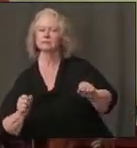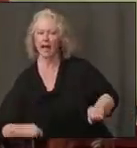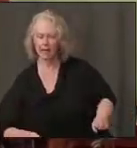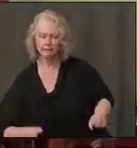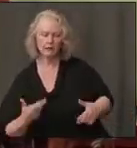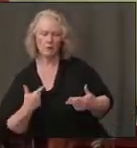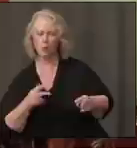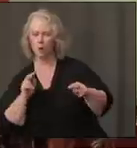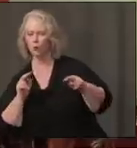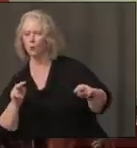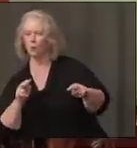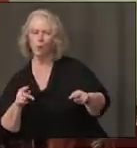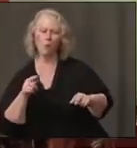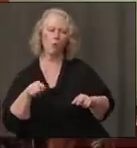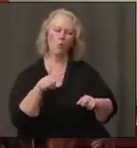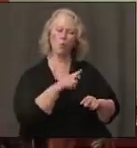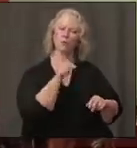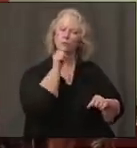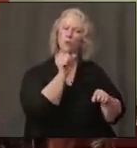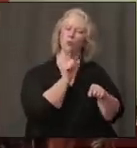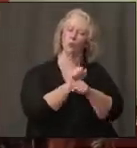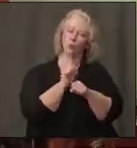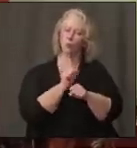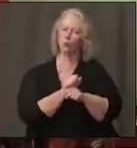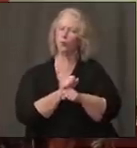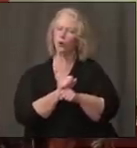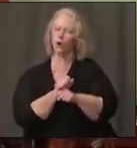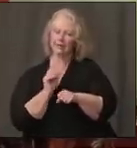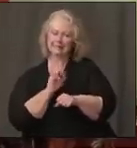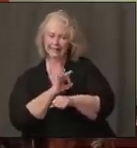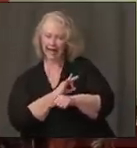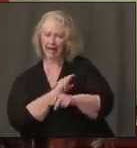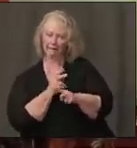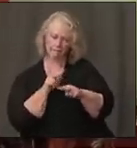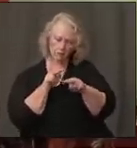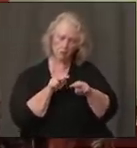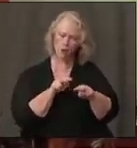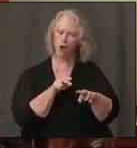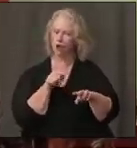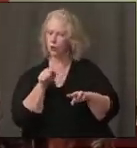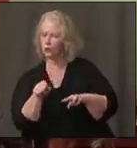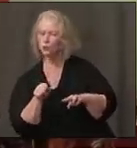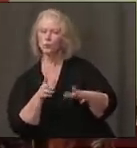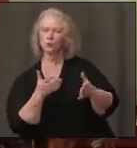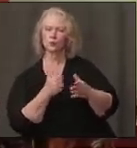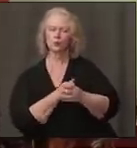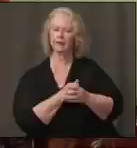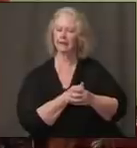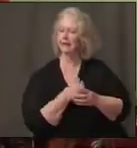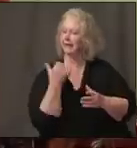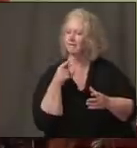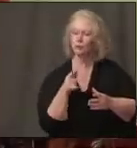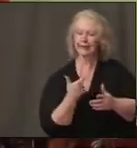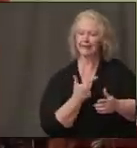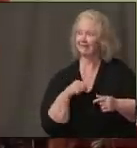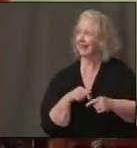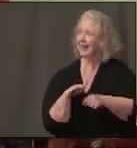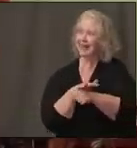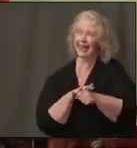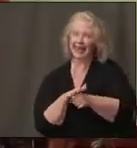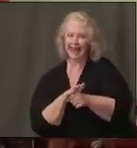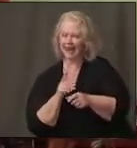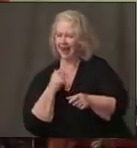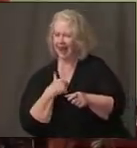monitor the workers who are caring for you carefully. We monitor you carefully. Similarly, if you're in a neighborhood that's got